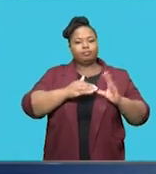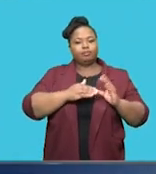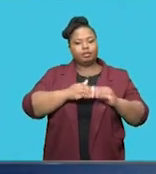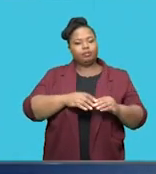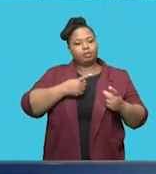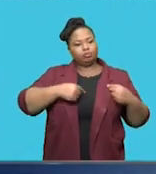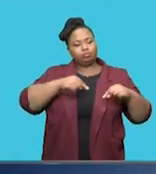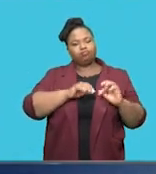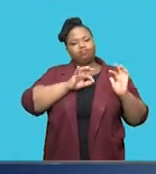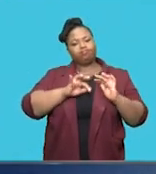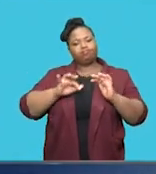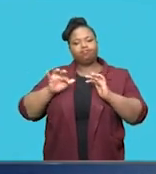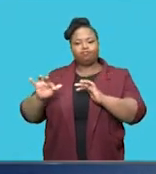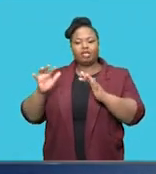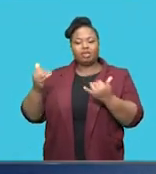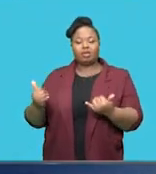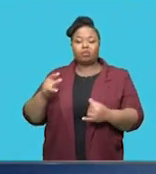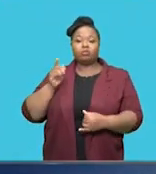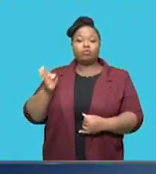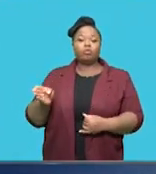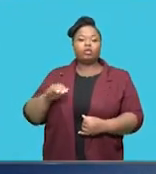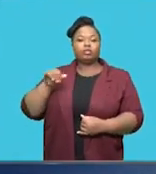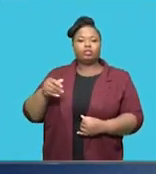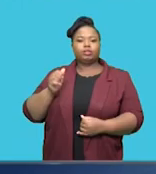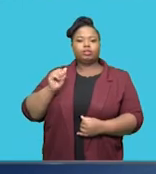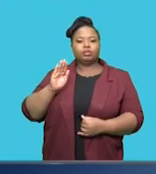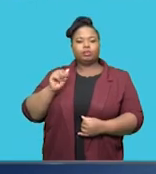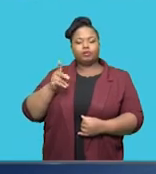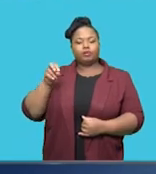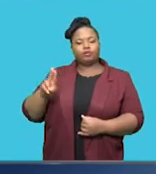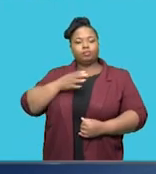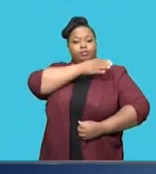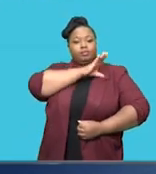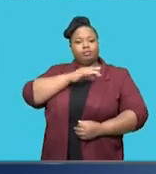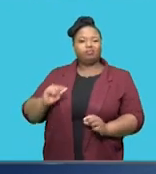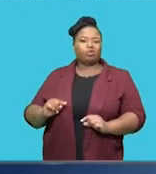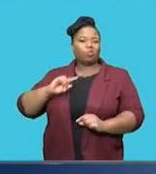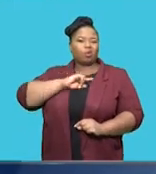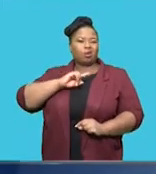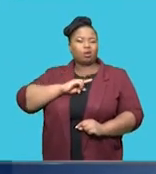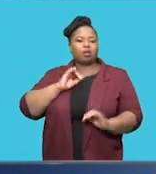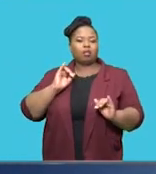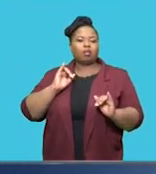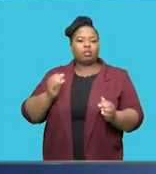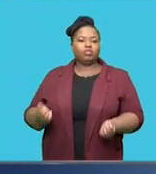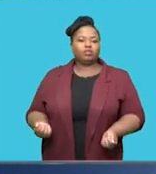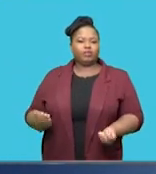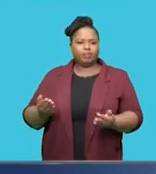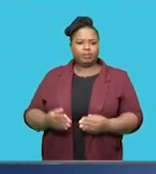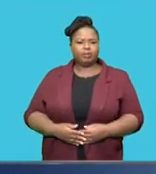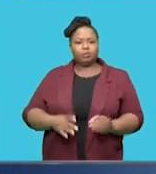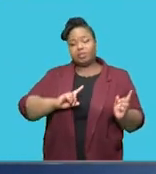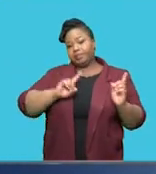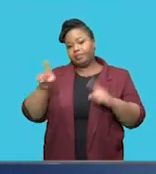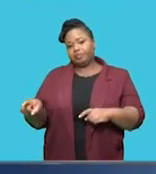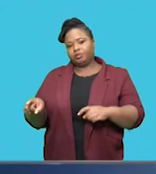as they take matters into their own hands in a march to the Jabavu Clinic in a protest against poor service delivery. So njengoba siyakhona siyo